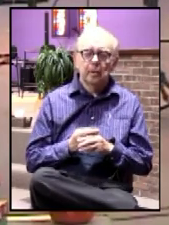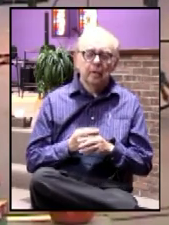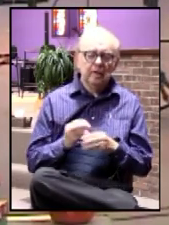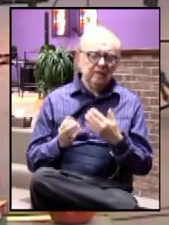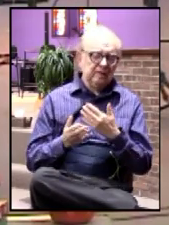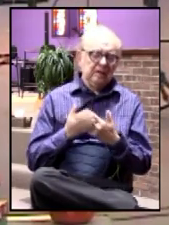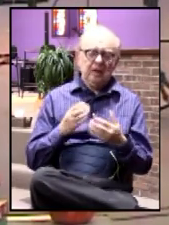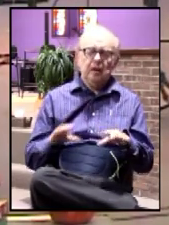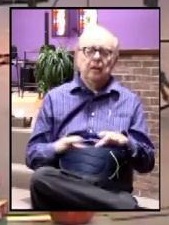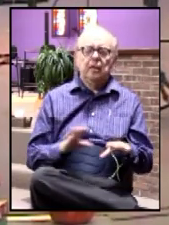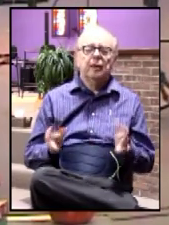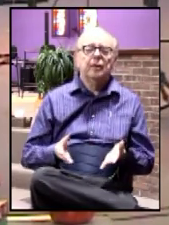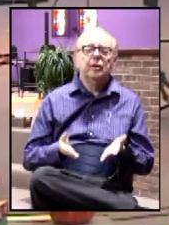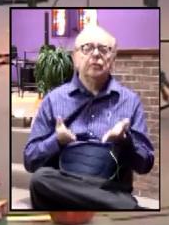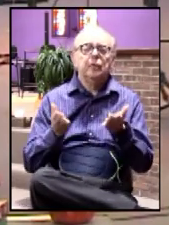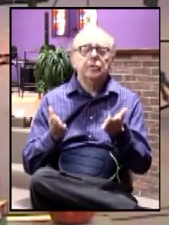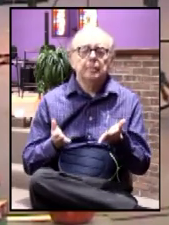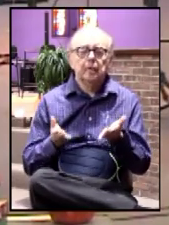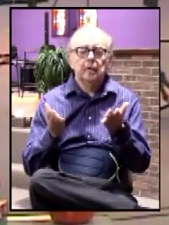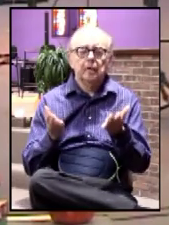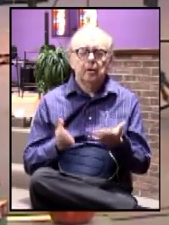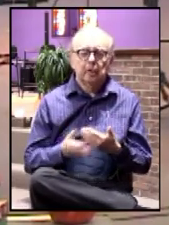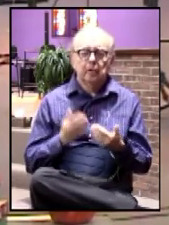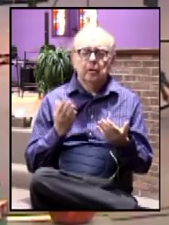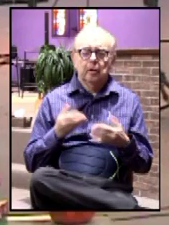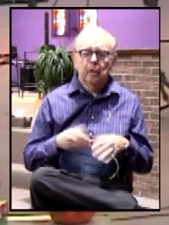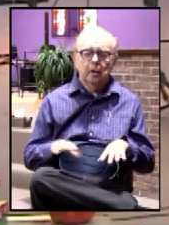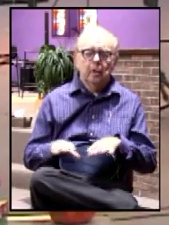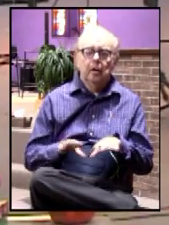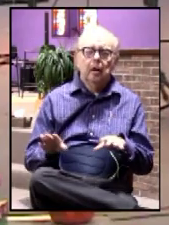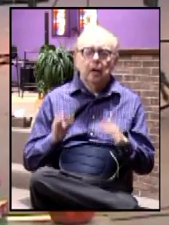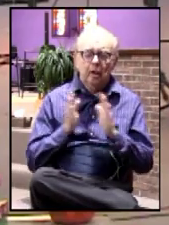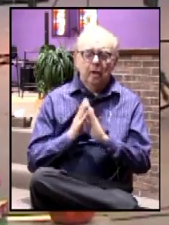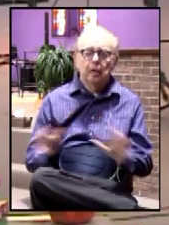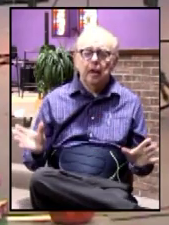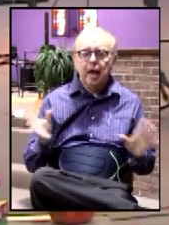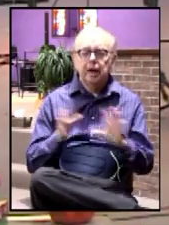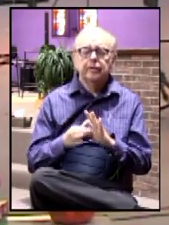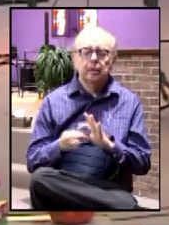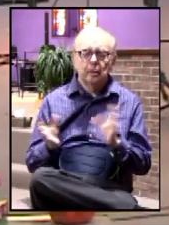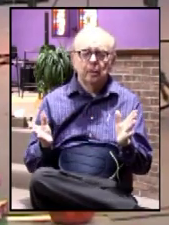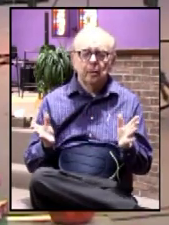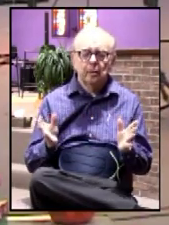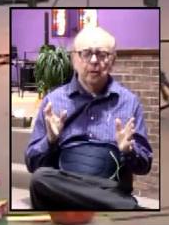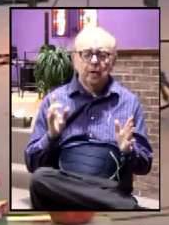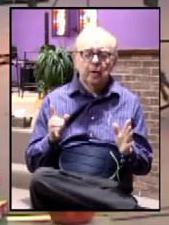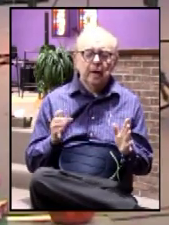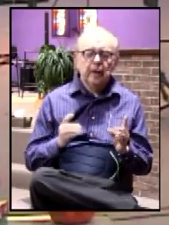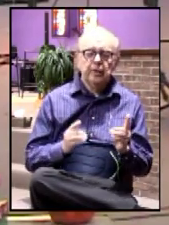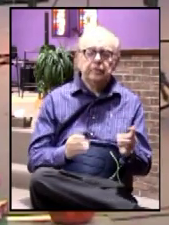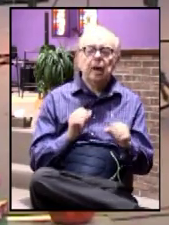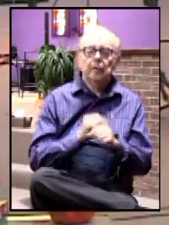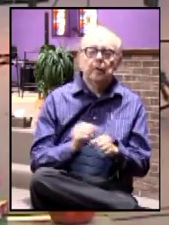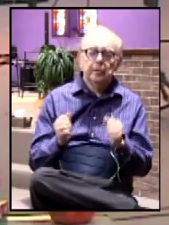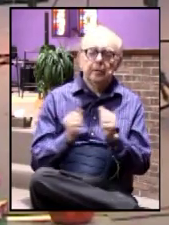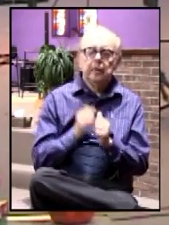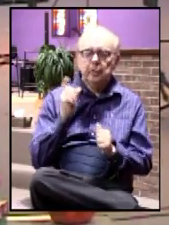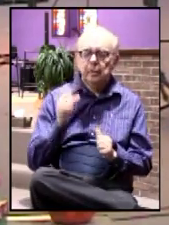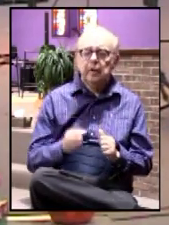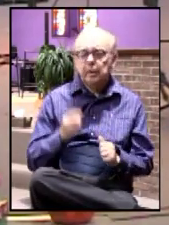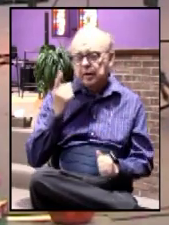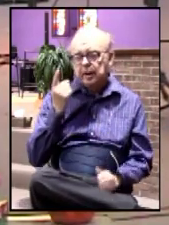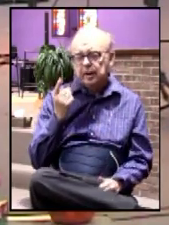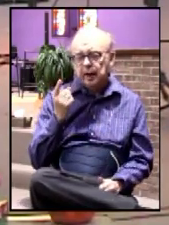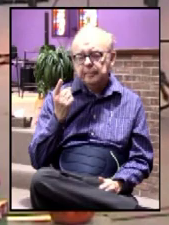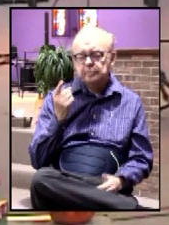With simple acts of encouragement, with simple acts of peace and unity, they worked together. We need